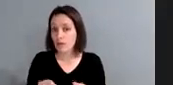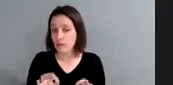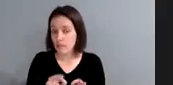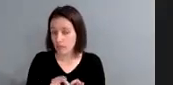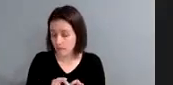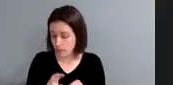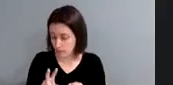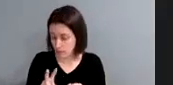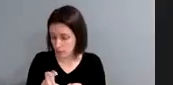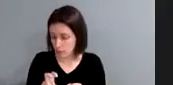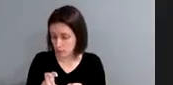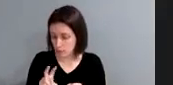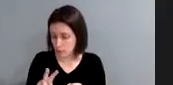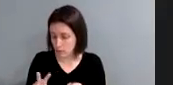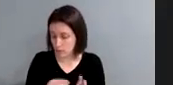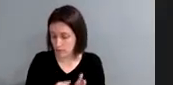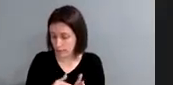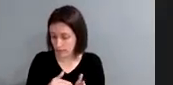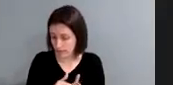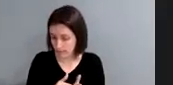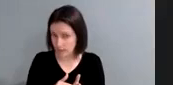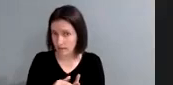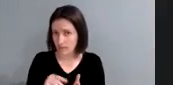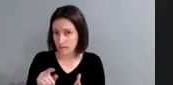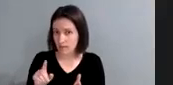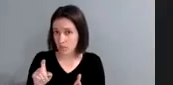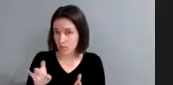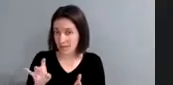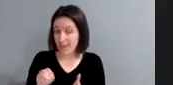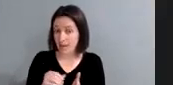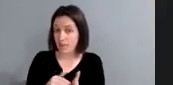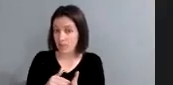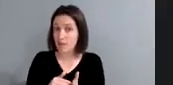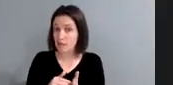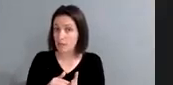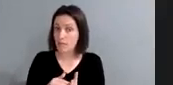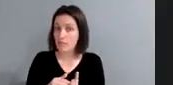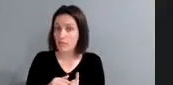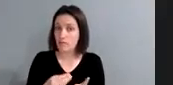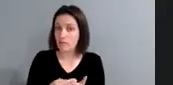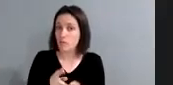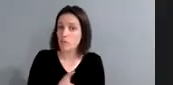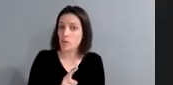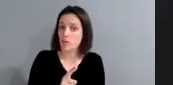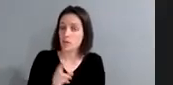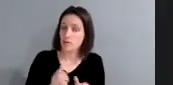222 million, with over 180 million in benefits used as of December 2023.